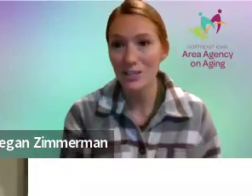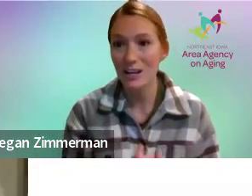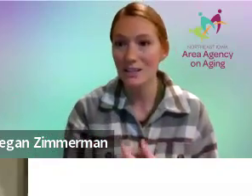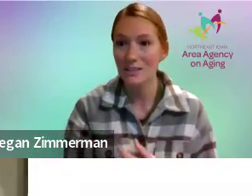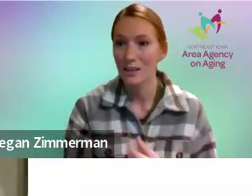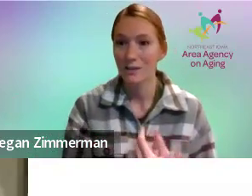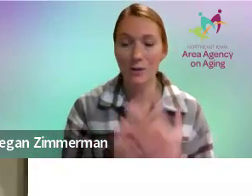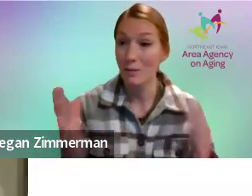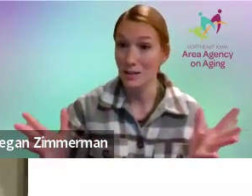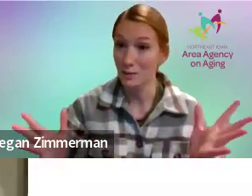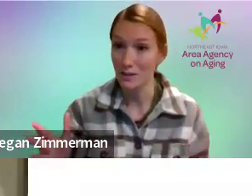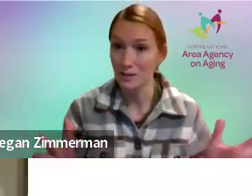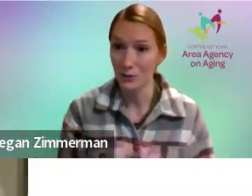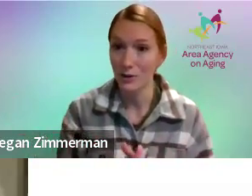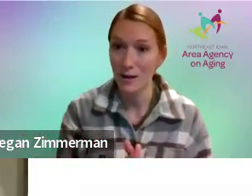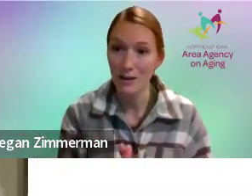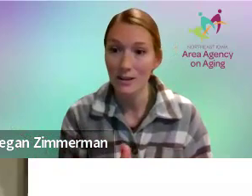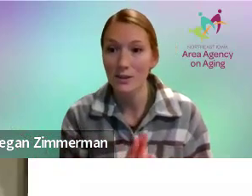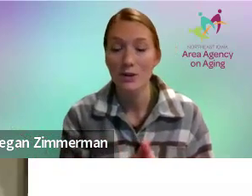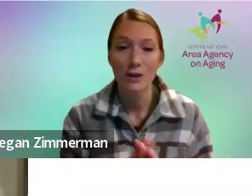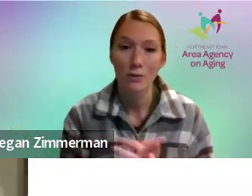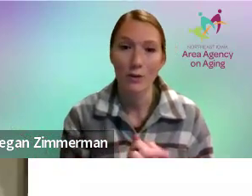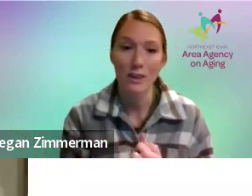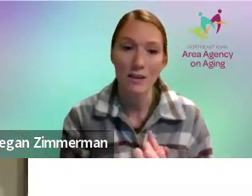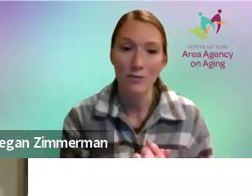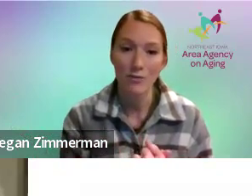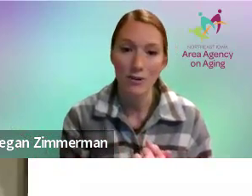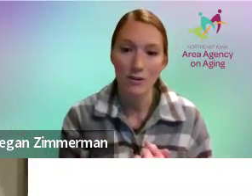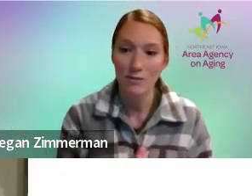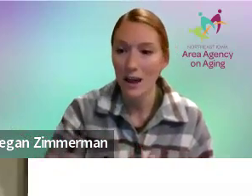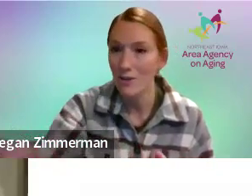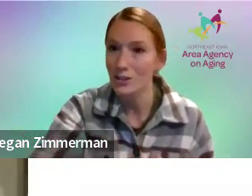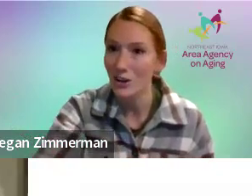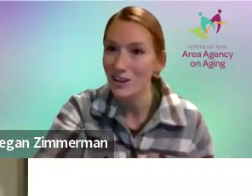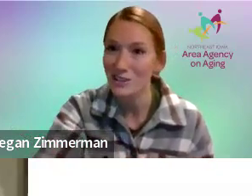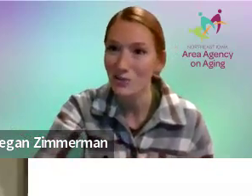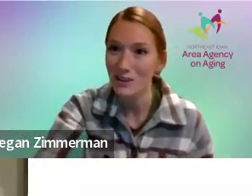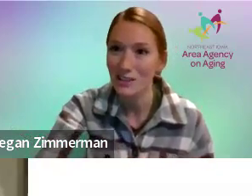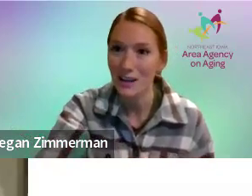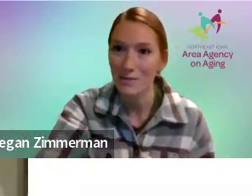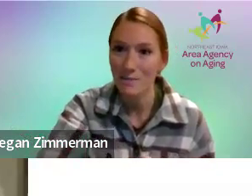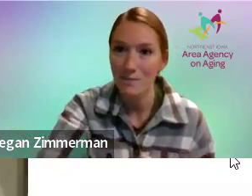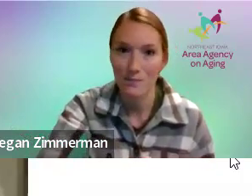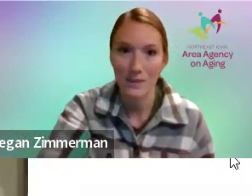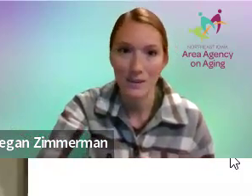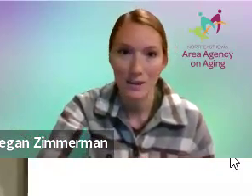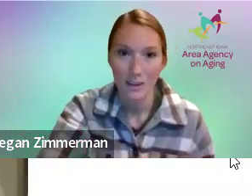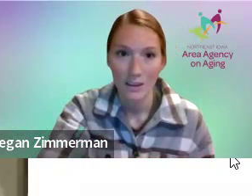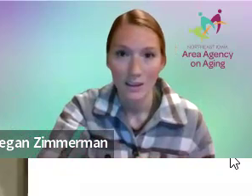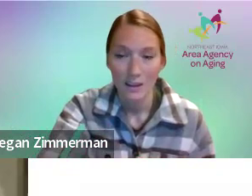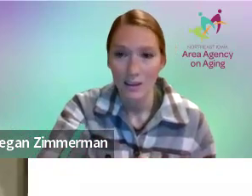with dementia is one of the best ways to learn about it. So we're really thankful for Kevin sharing this story today.